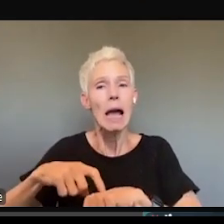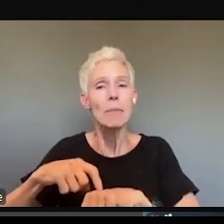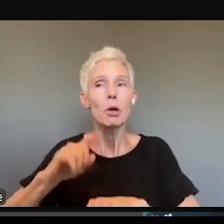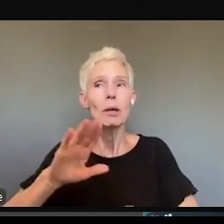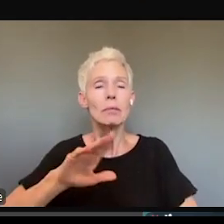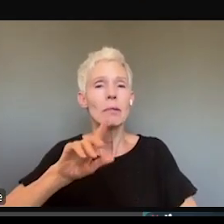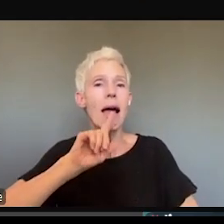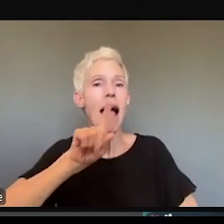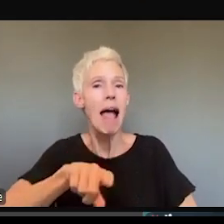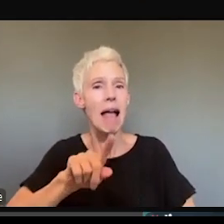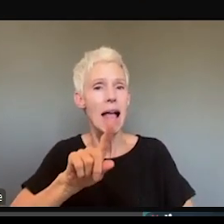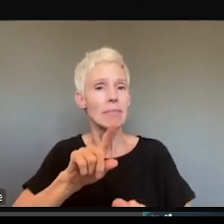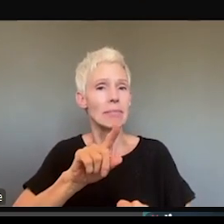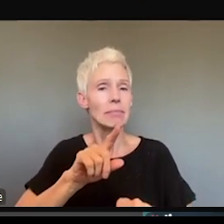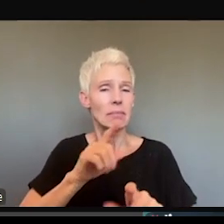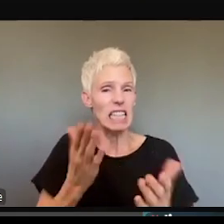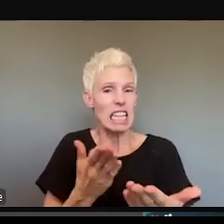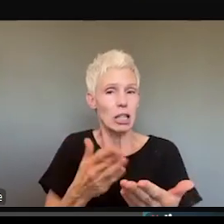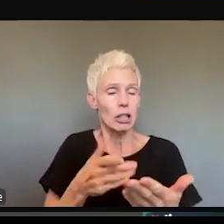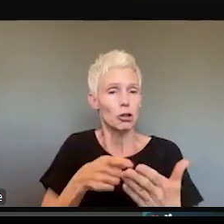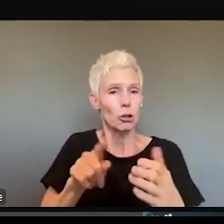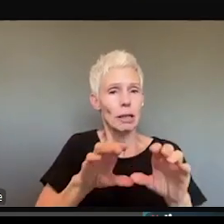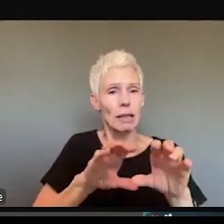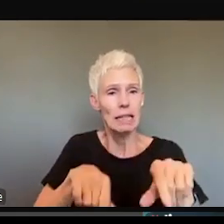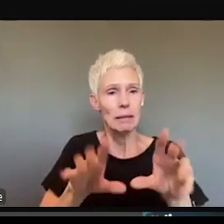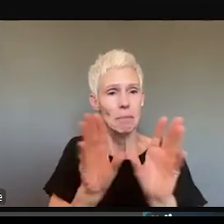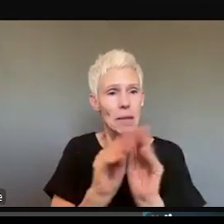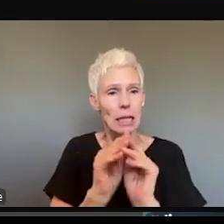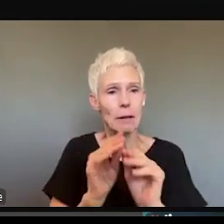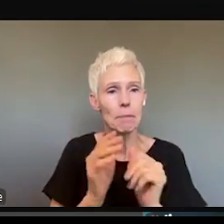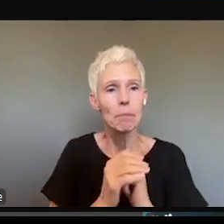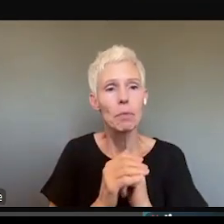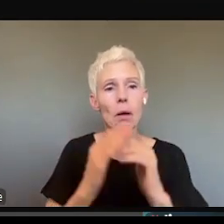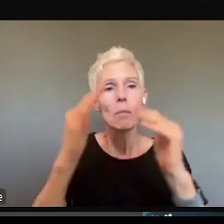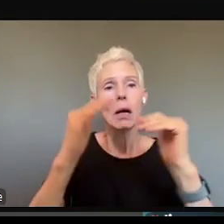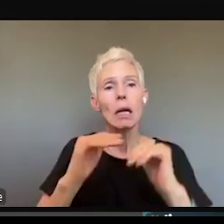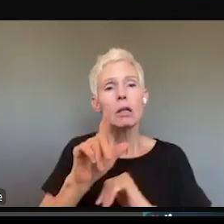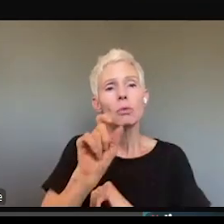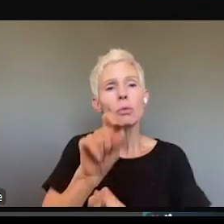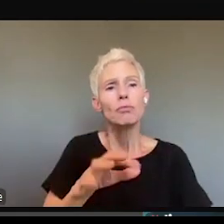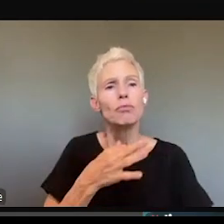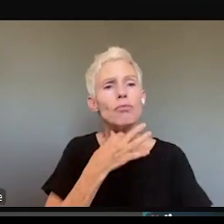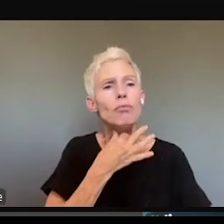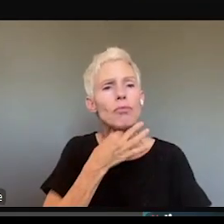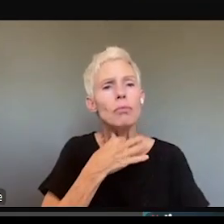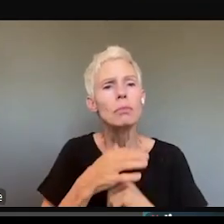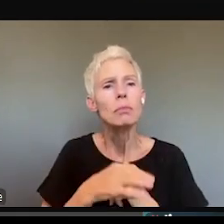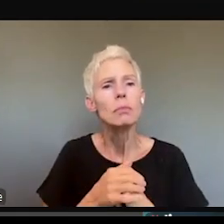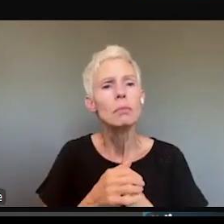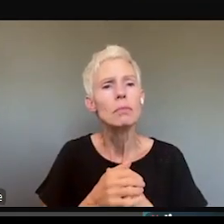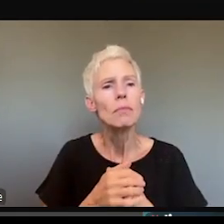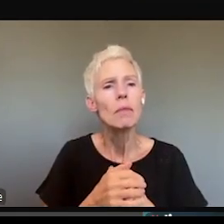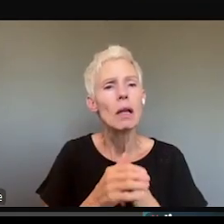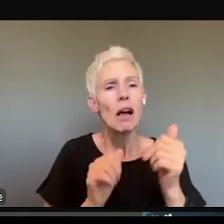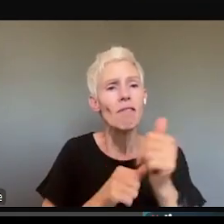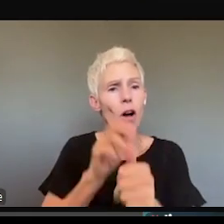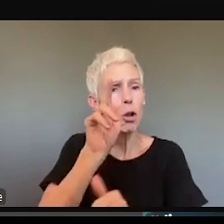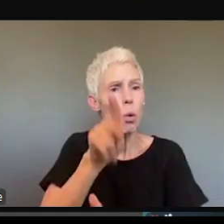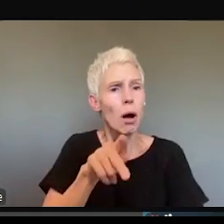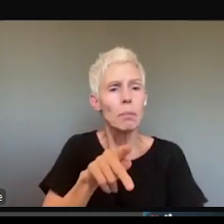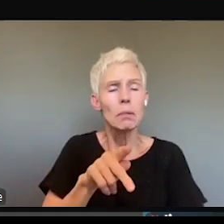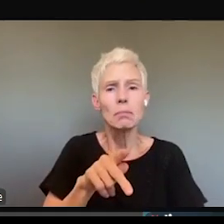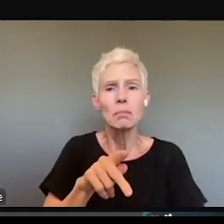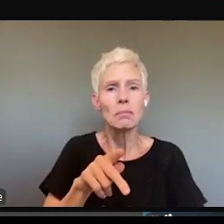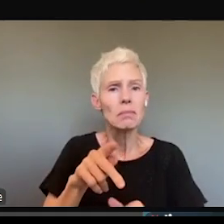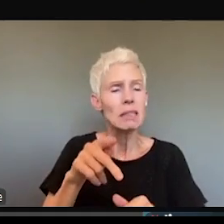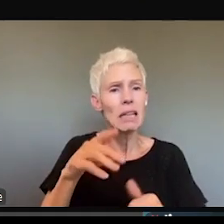as well. But I want to move to my next question is, really, we know follow-up can lead to really great things.